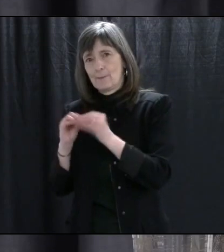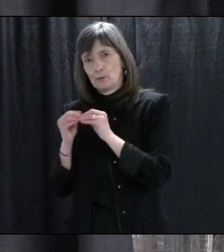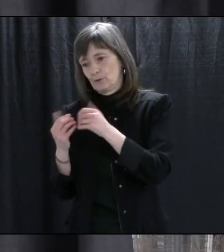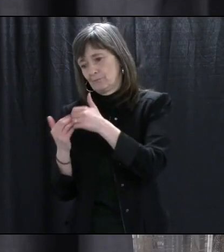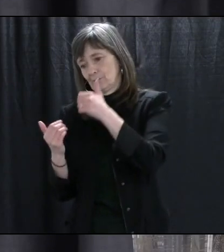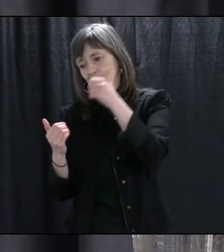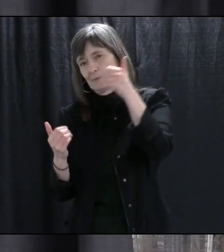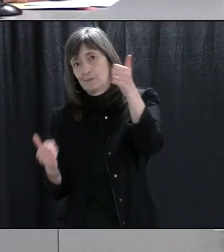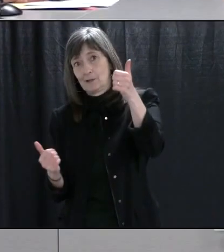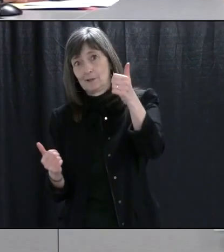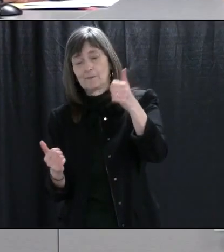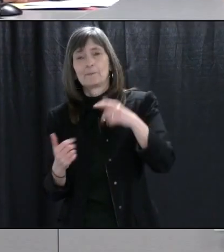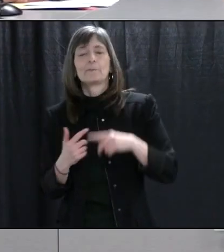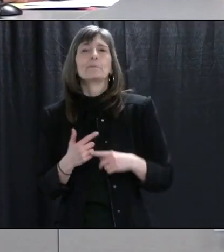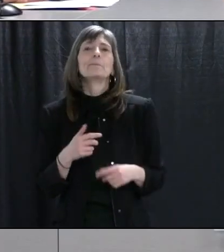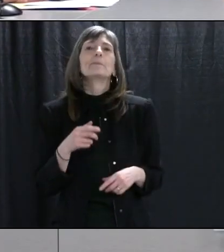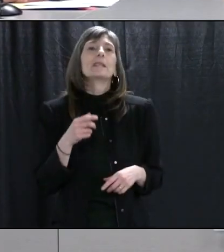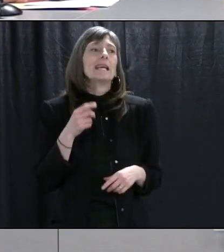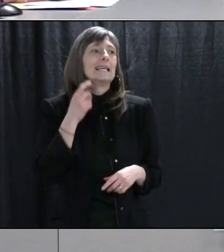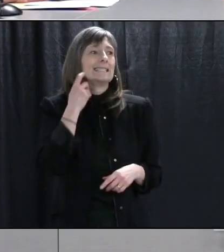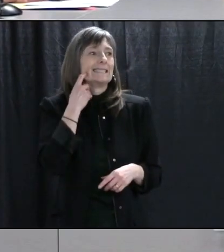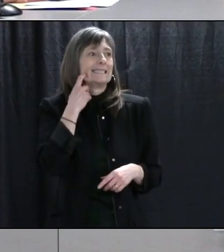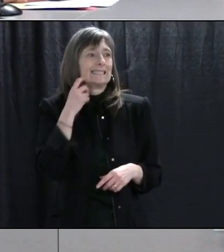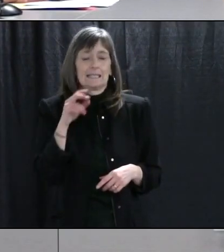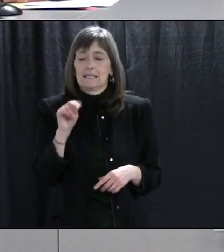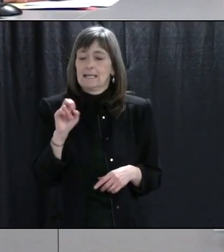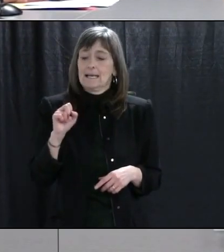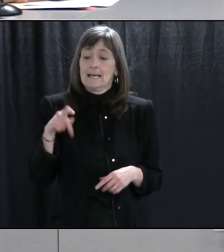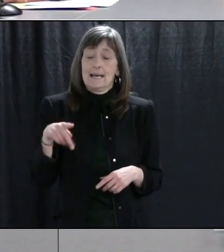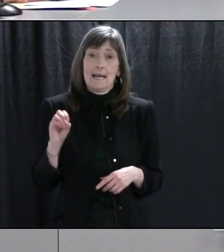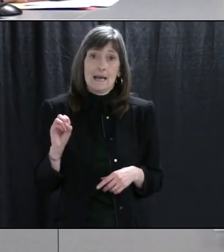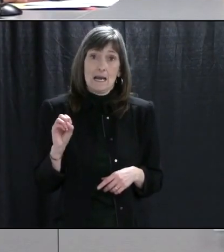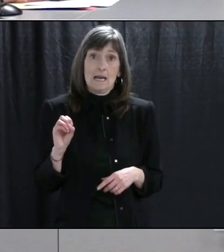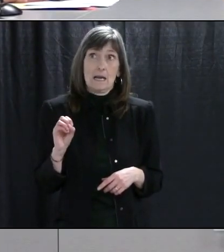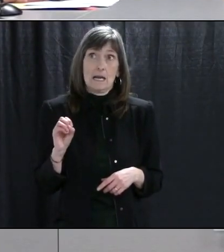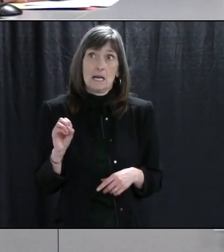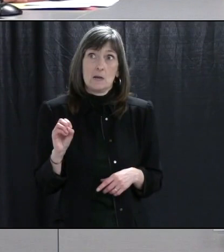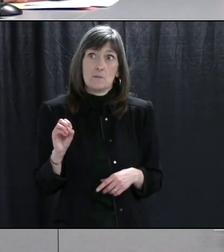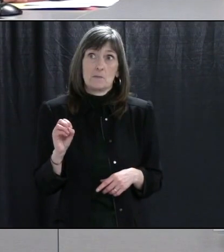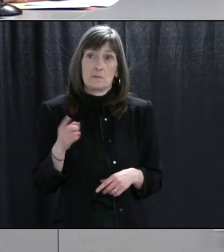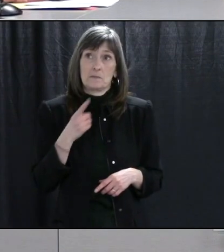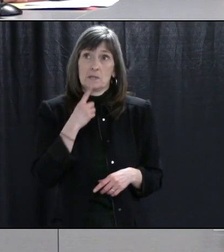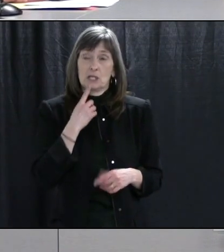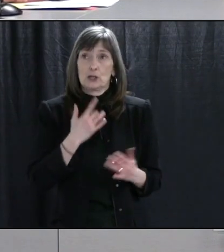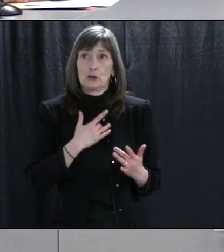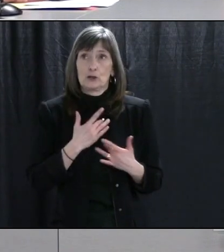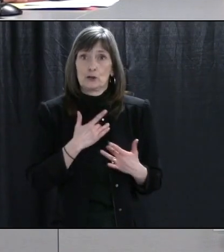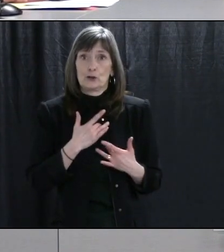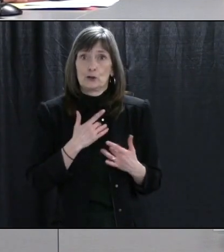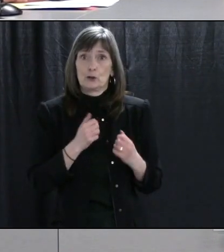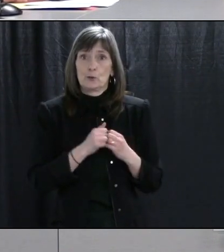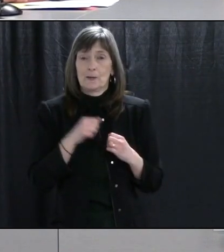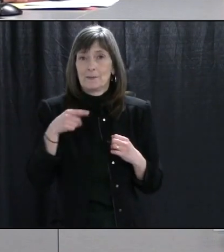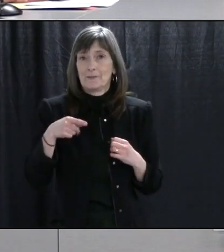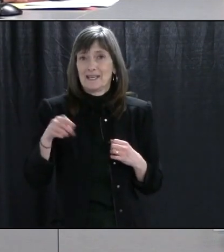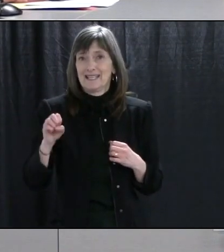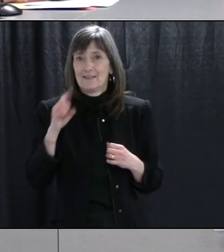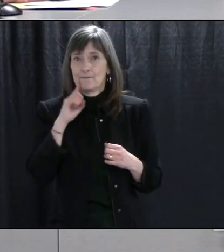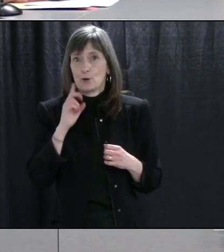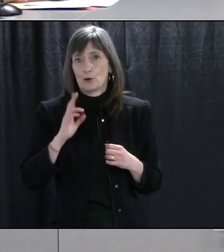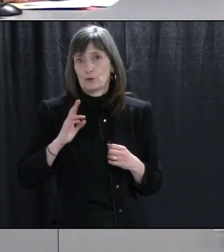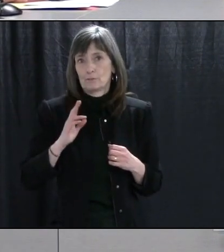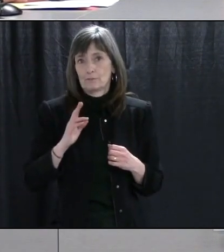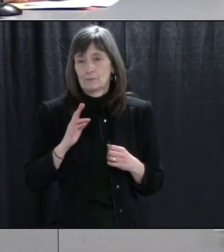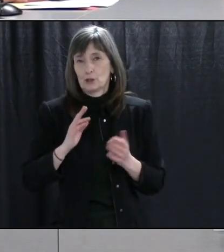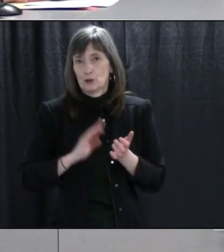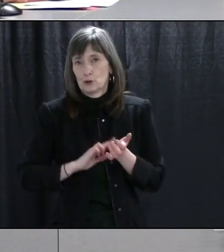And NAPE, just before, almost an hour just before this started, raising serious concerns about multiple issues related to PPE for frontline workers.